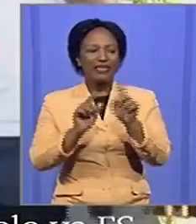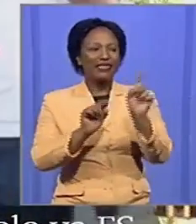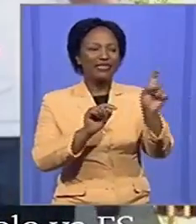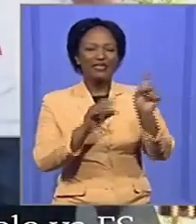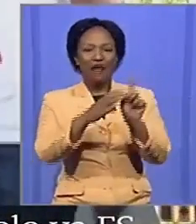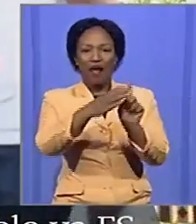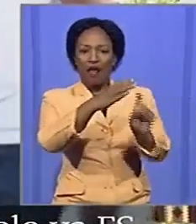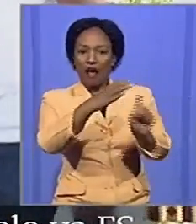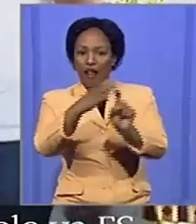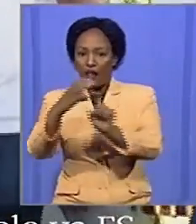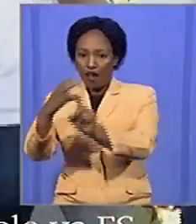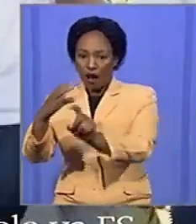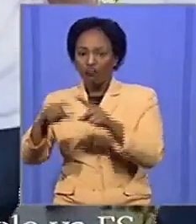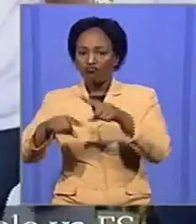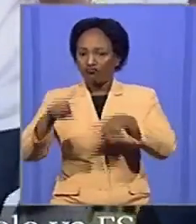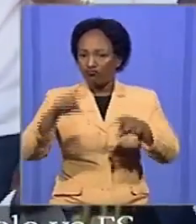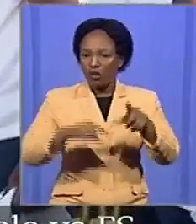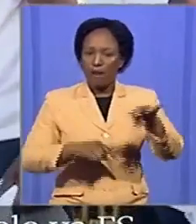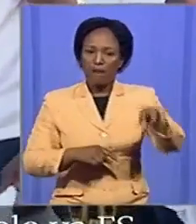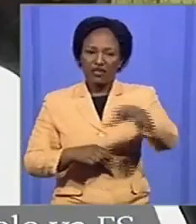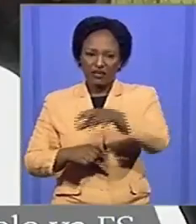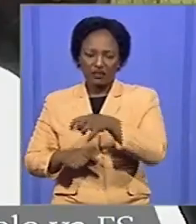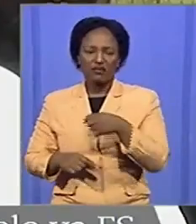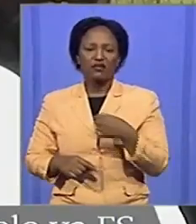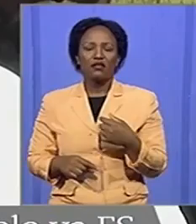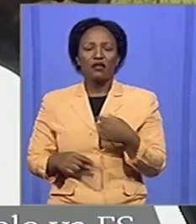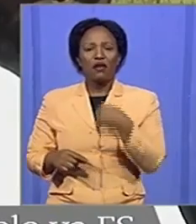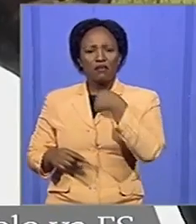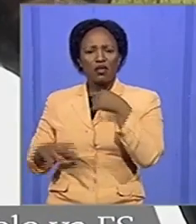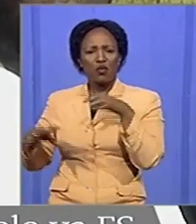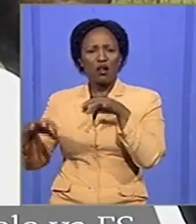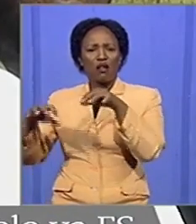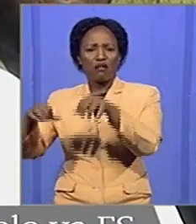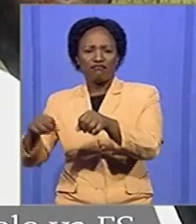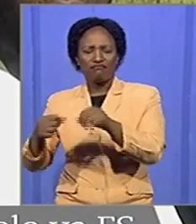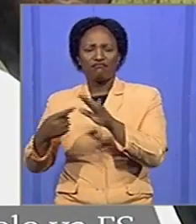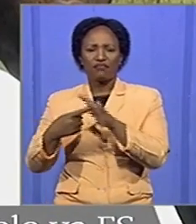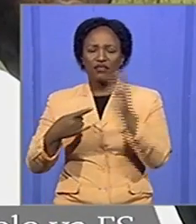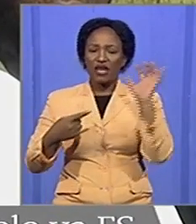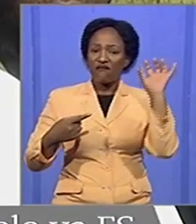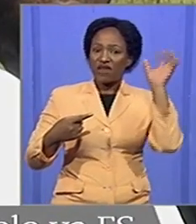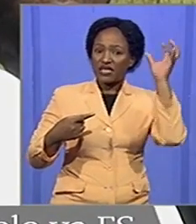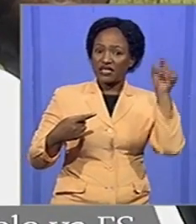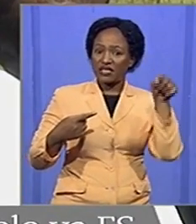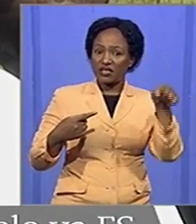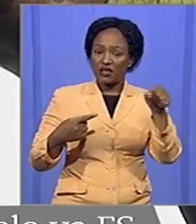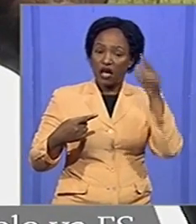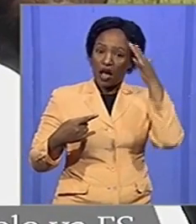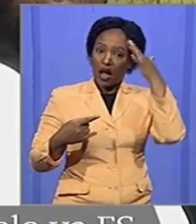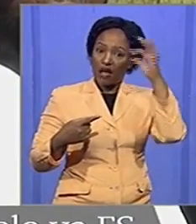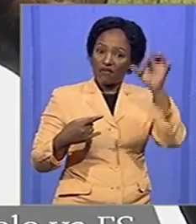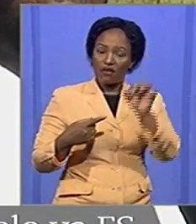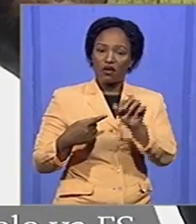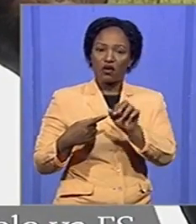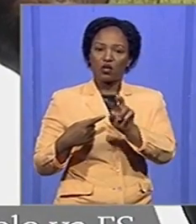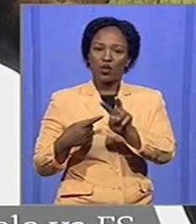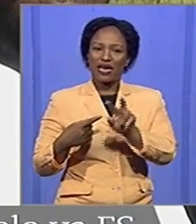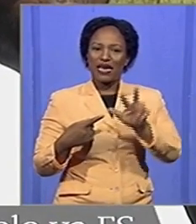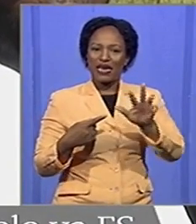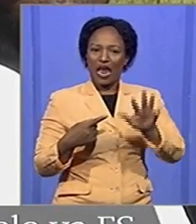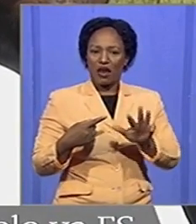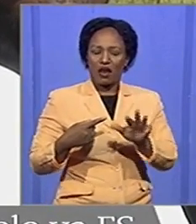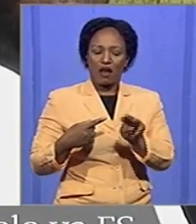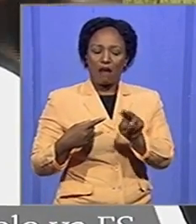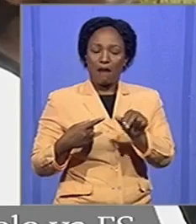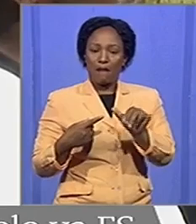tse fapaneng. We're going to take the Free State. The Free State is going to... Government on the 29th of May